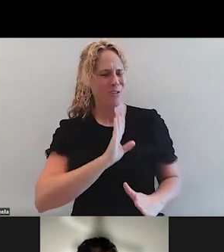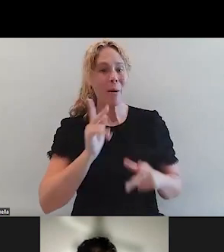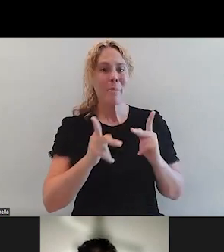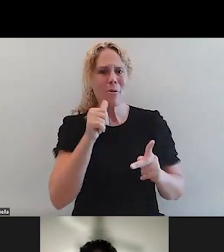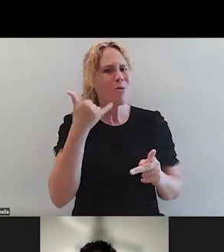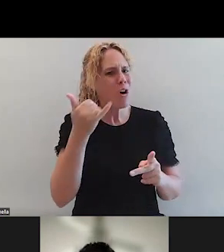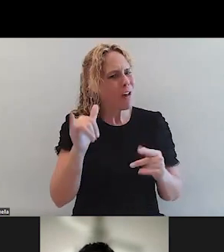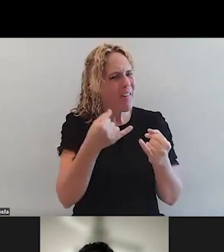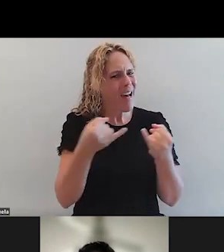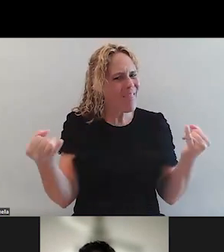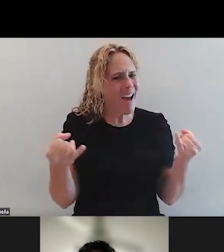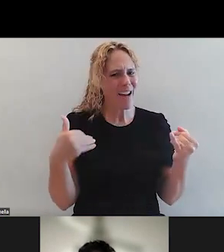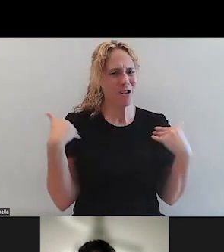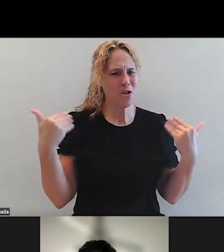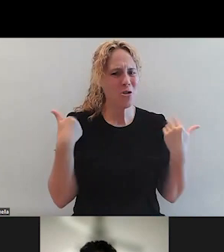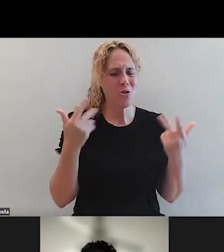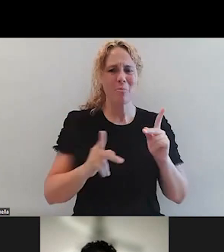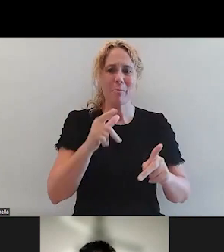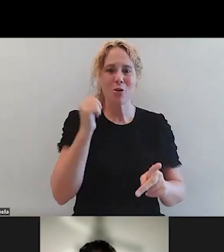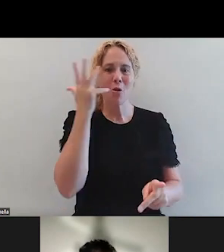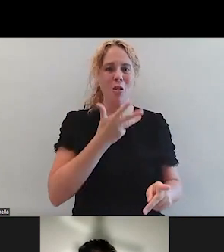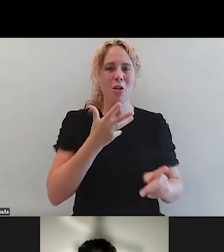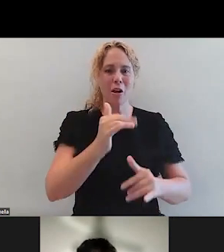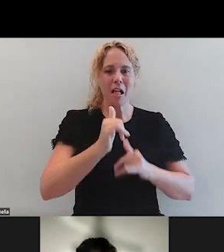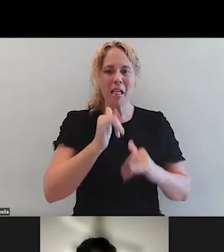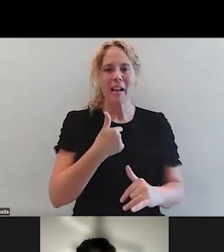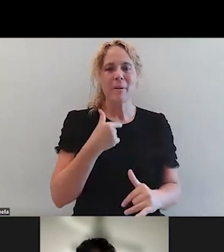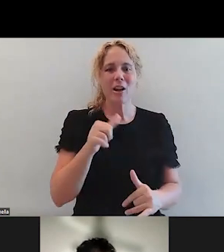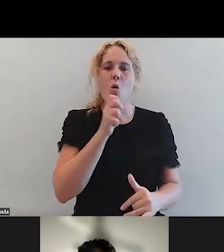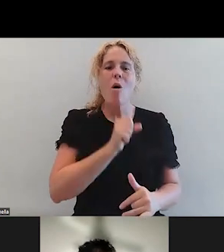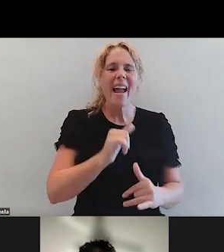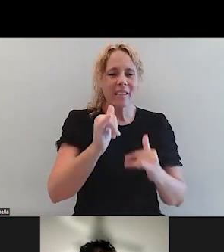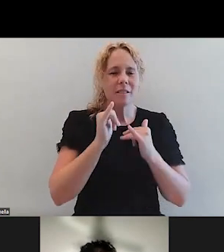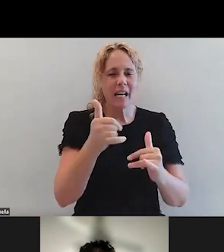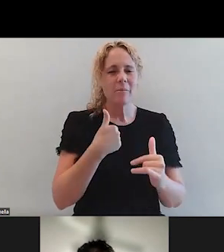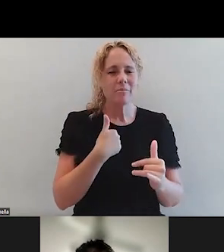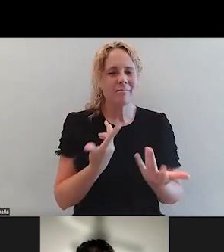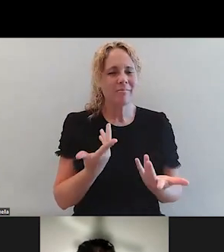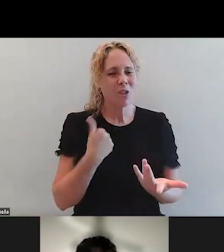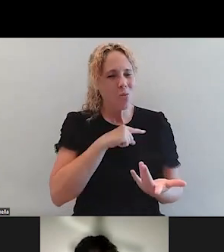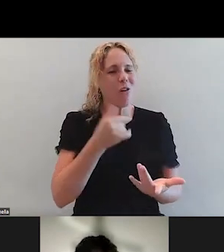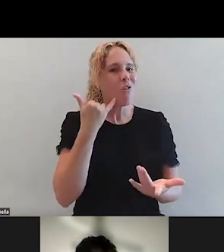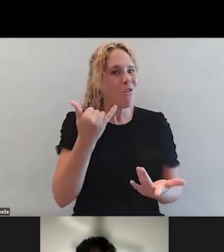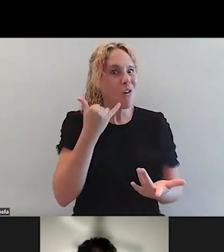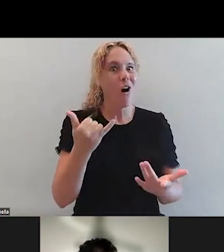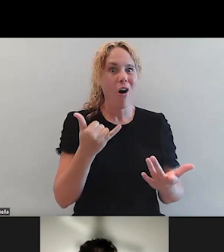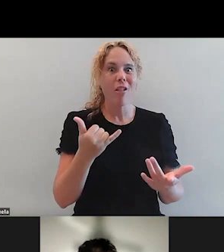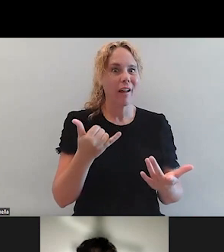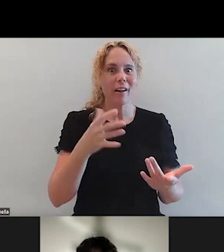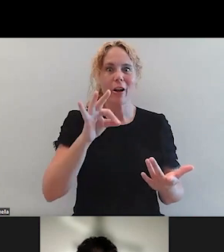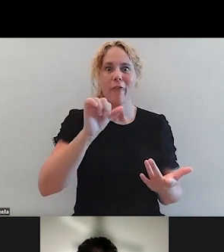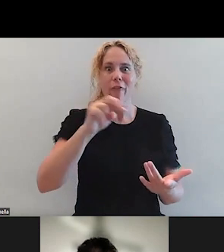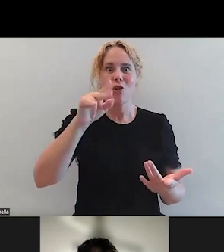calling this line, especially youth, especially people that look like me or are the same age as me, we are calling in a frenzy. We're calling